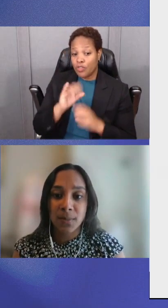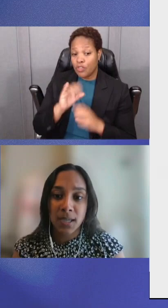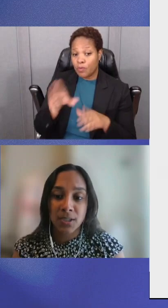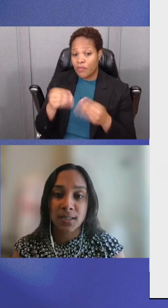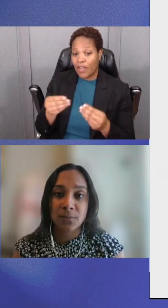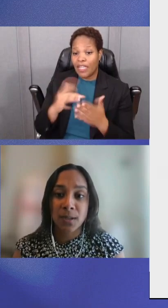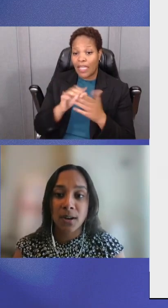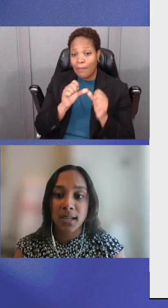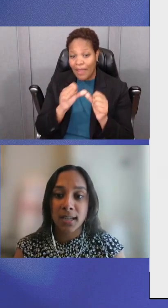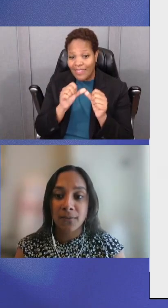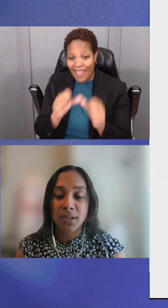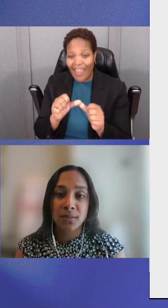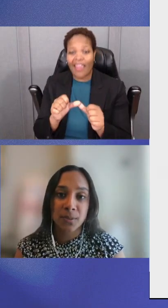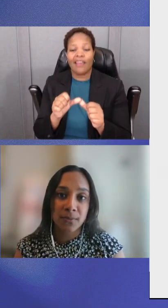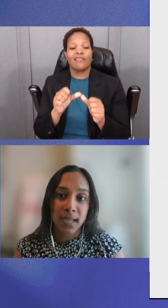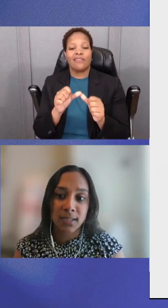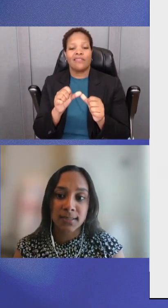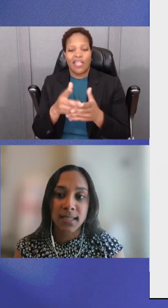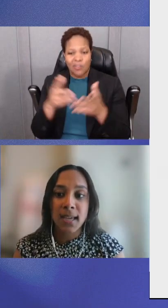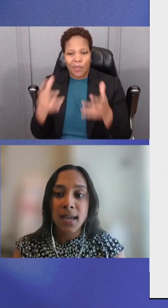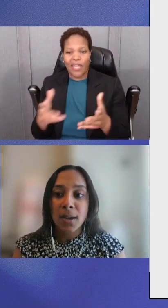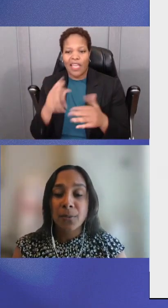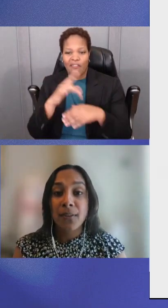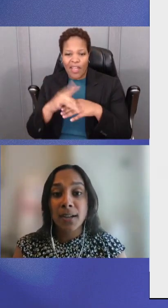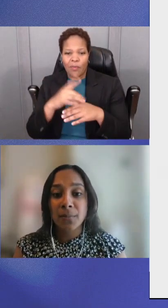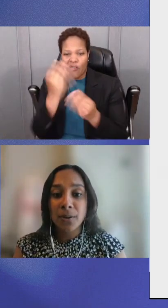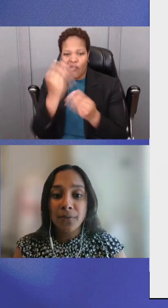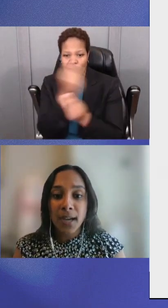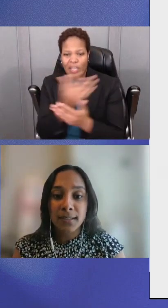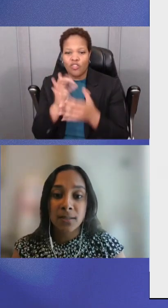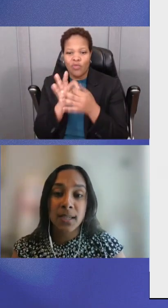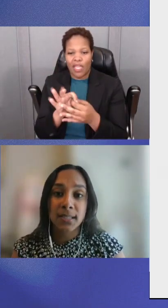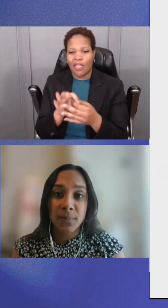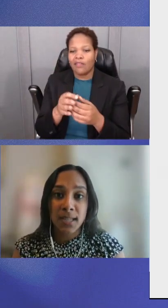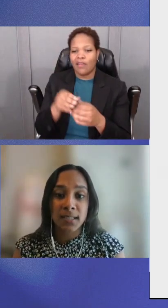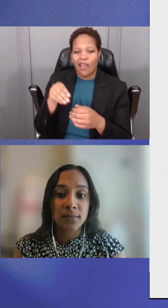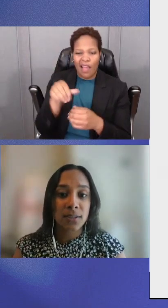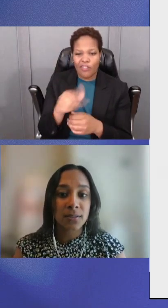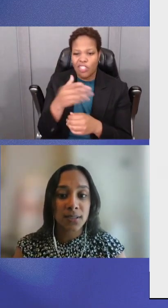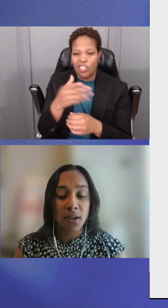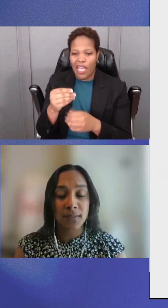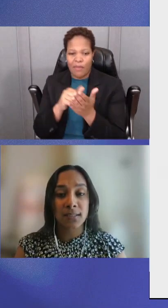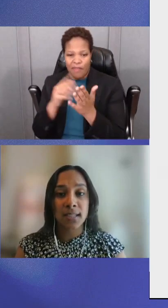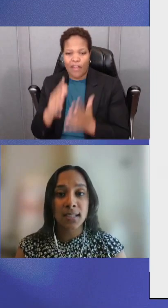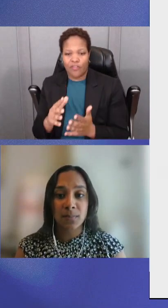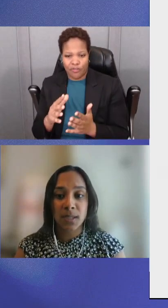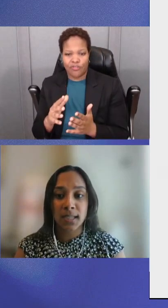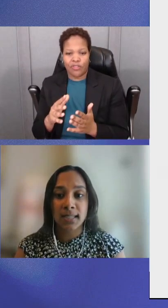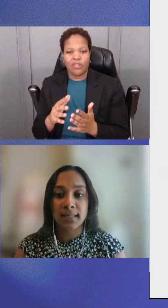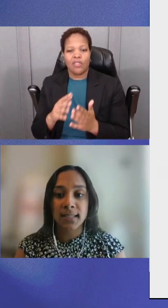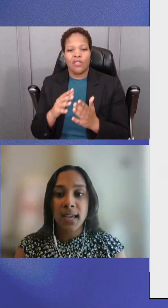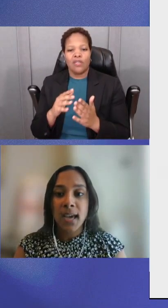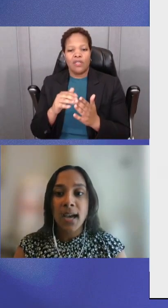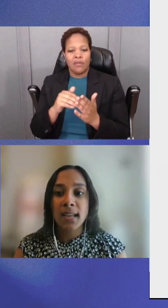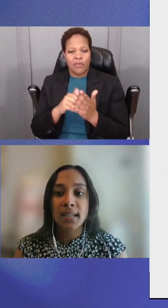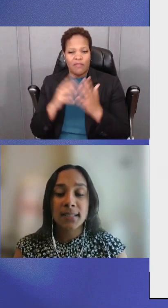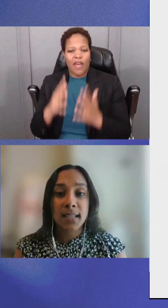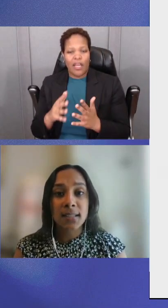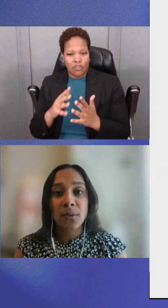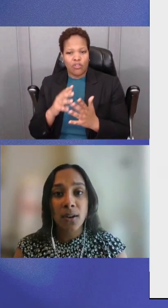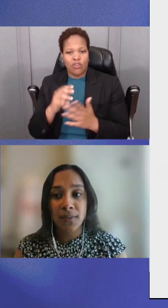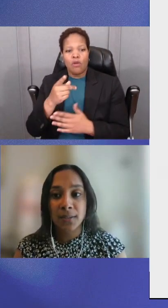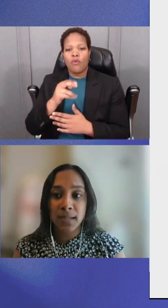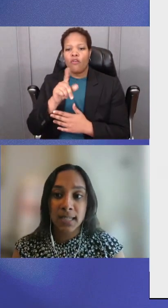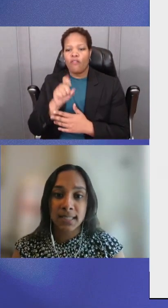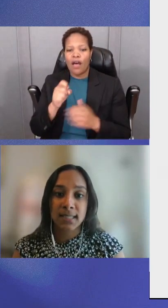information to patients regarding coverage and providers. Provider profiles can be expanded to include soft skills and experience, and an